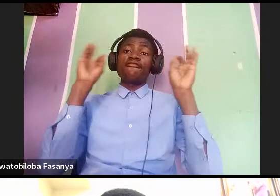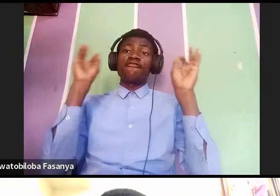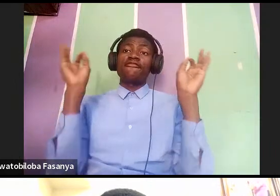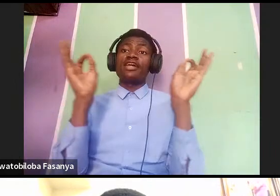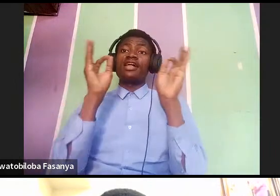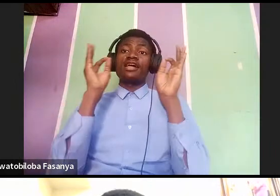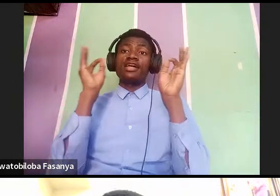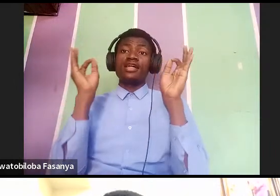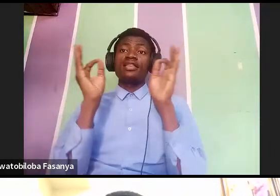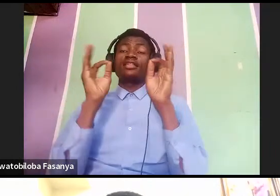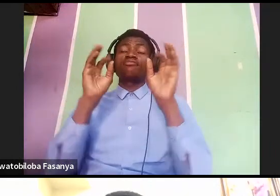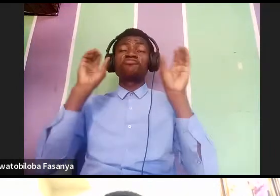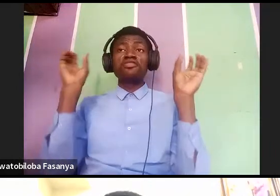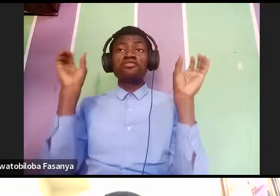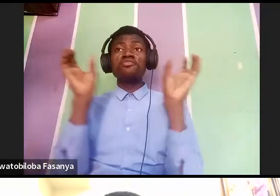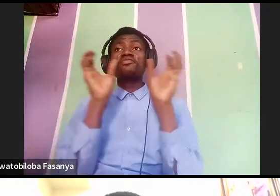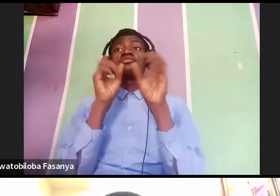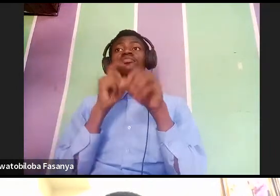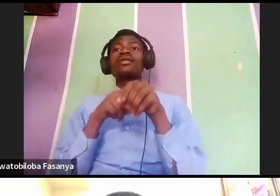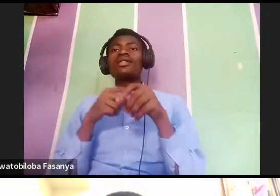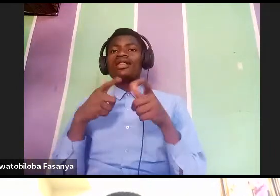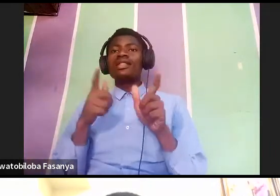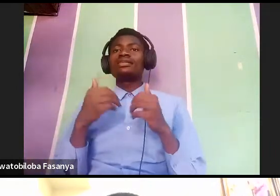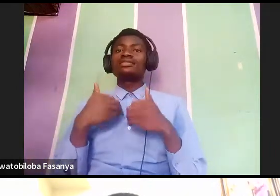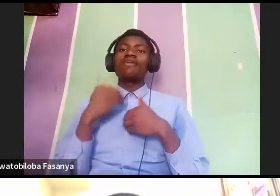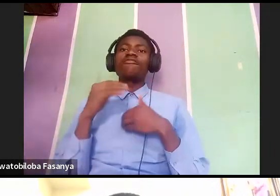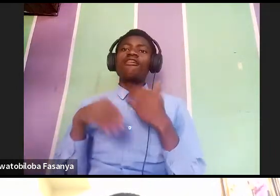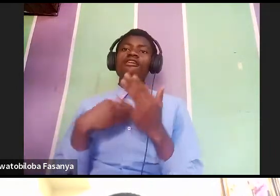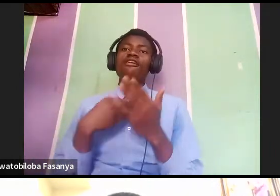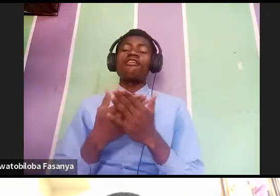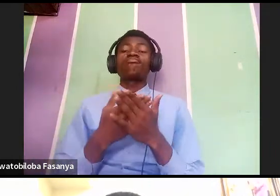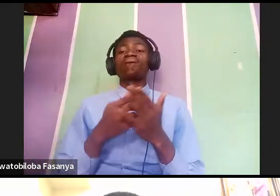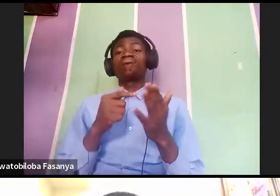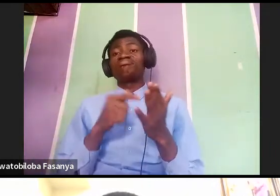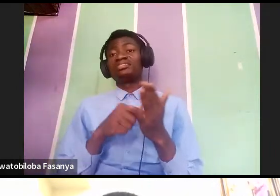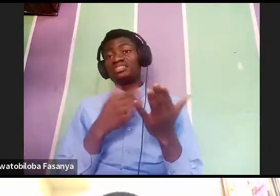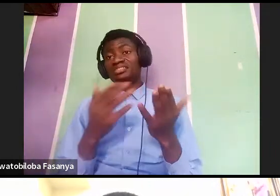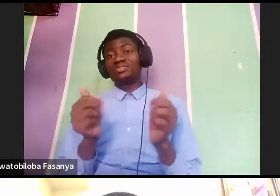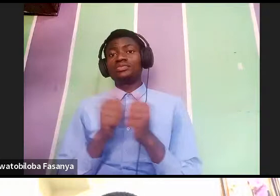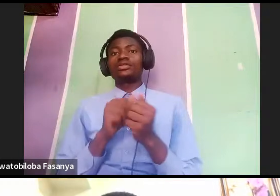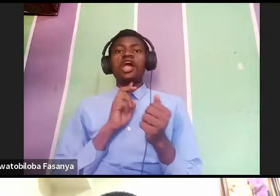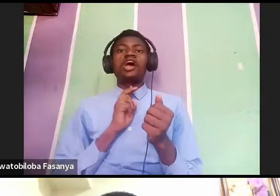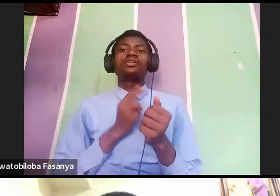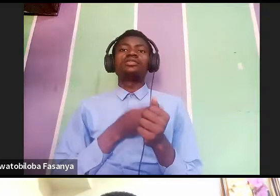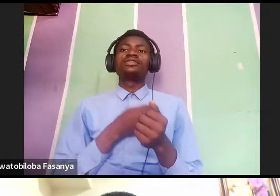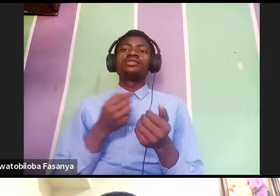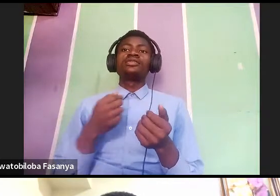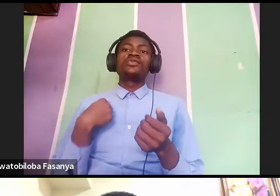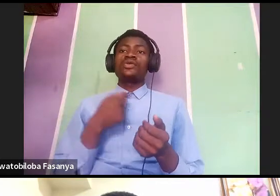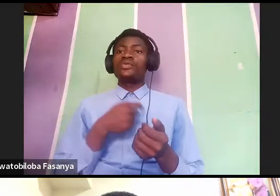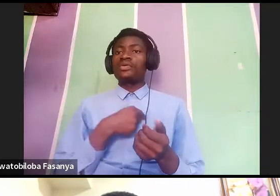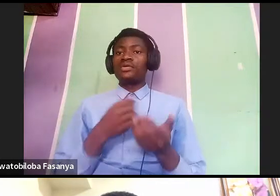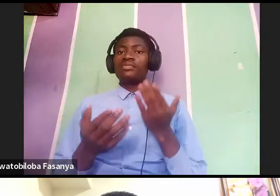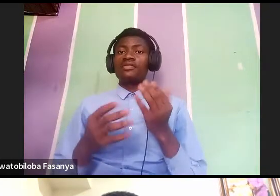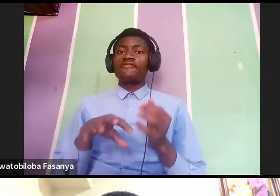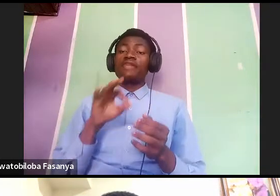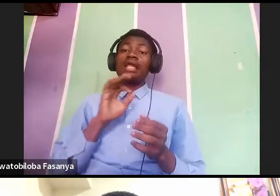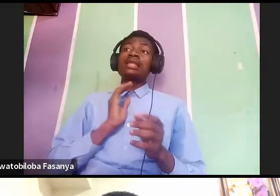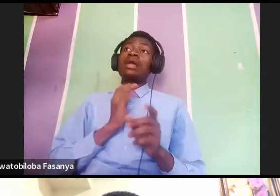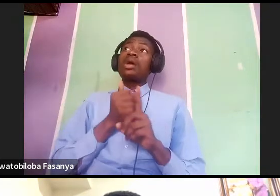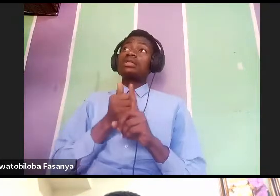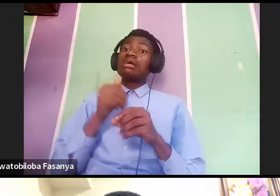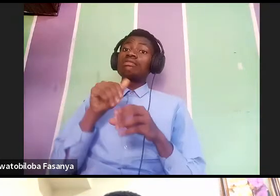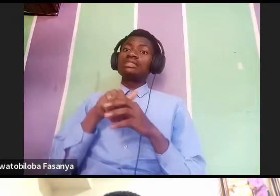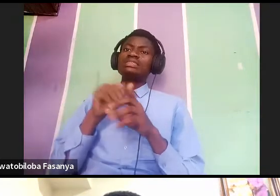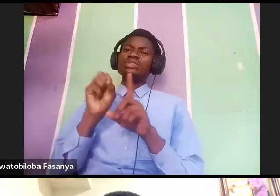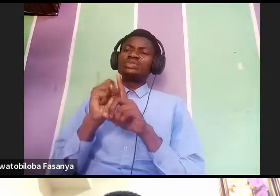some of these things handy. Of course, we might find ourselves in a situation where we might need to act first, of course,